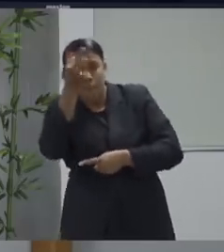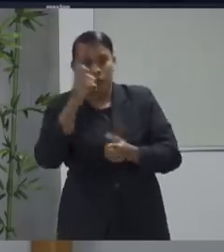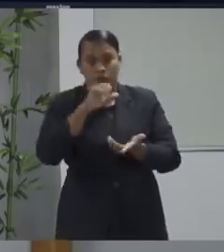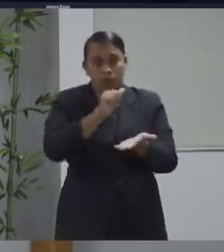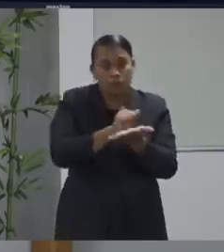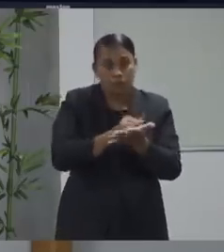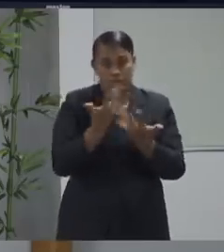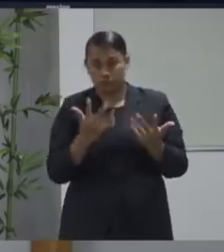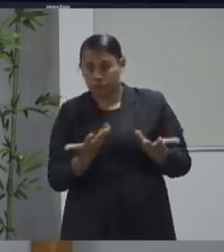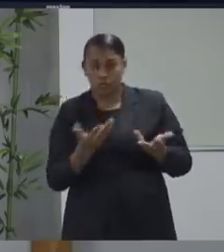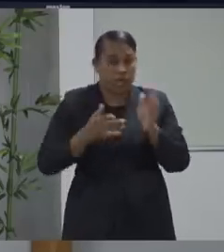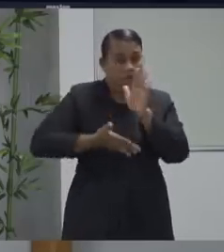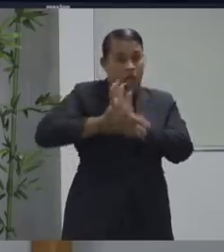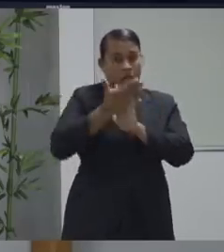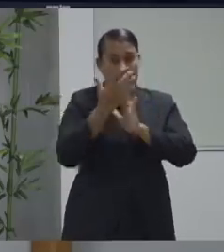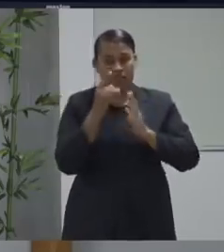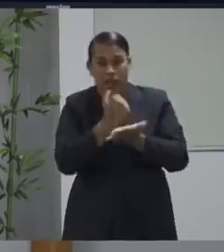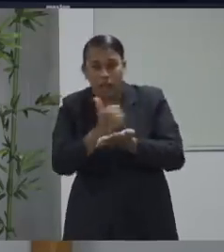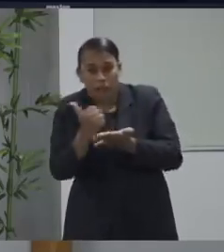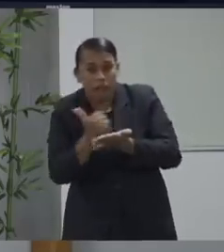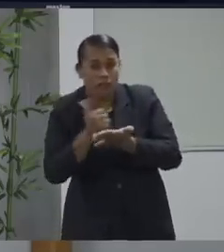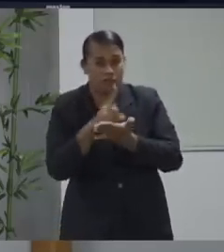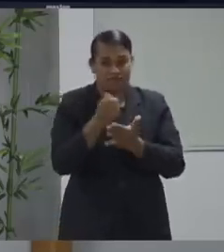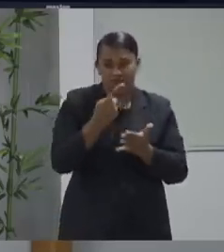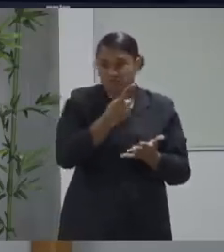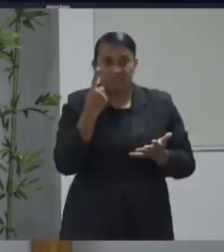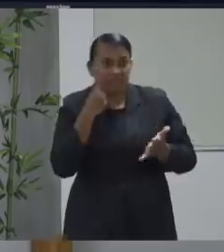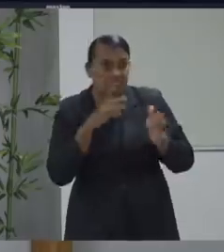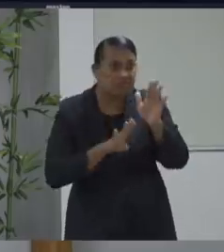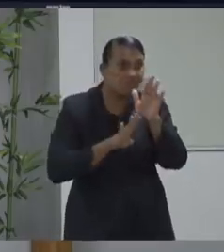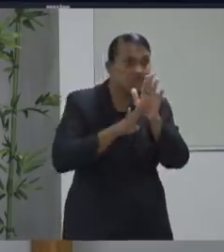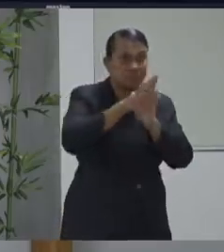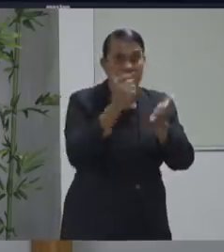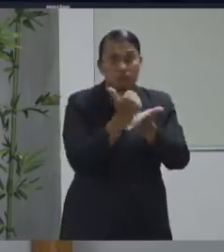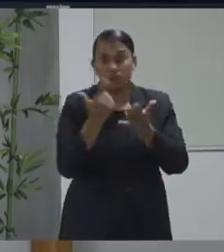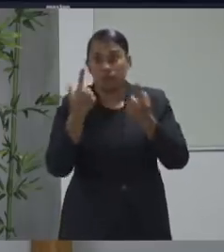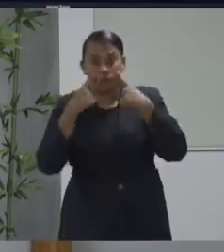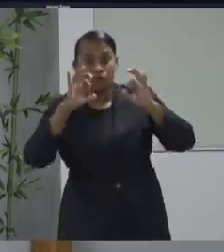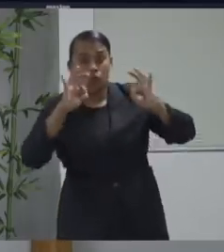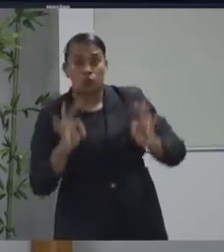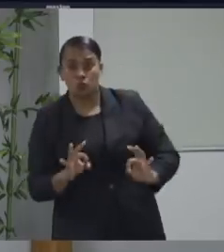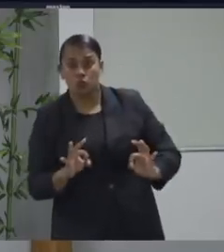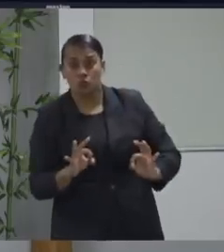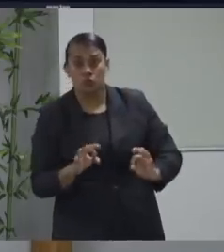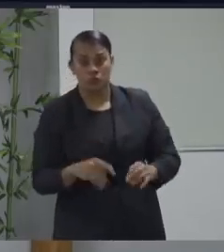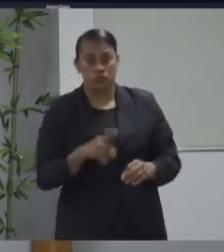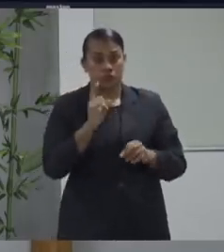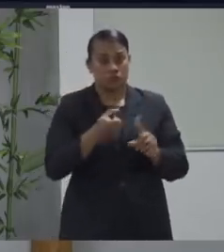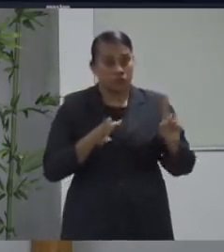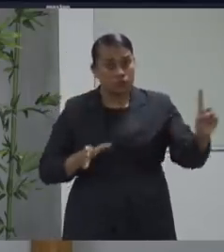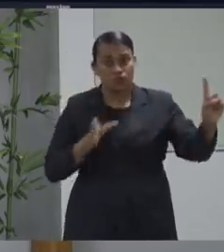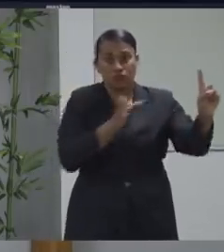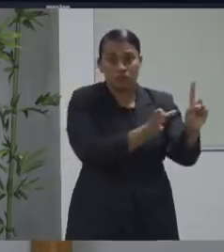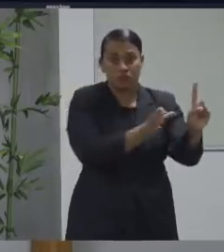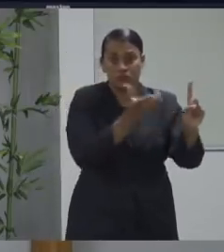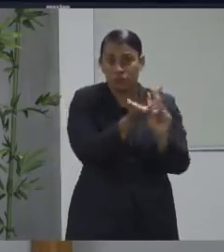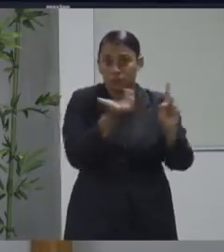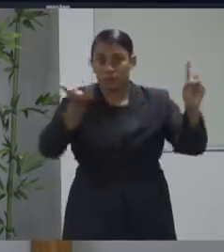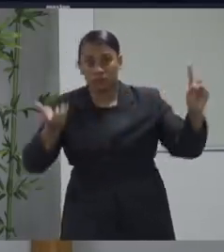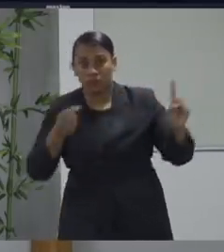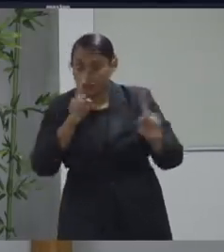up, and we don't see the numbers of our curfew and quarantine violations go dramatically